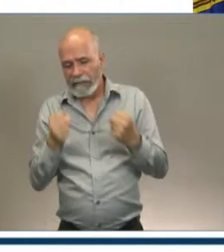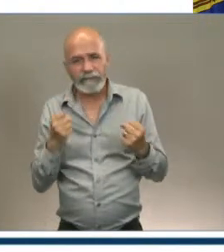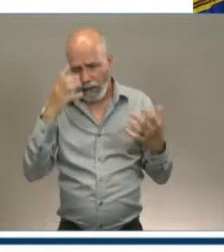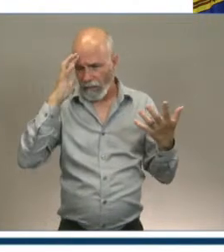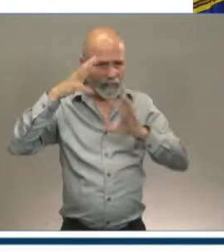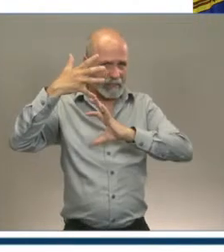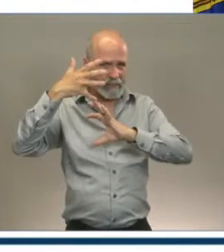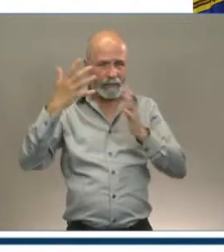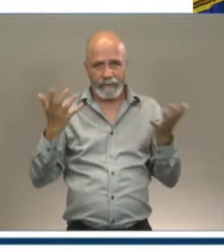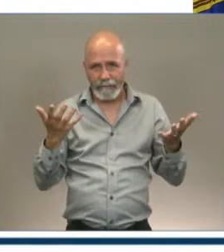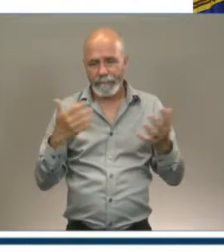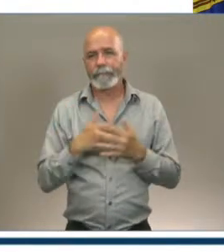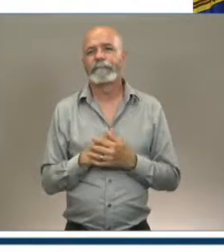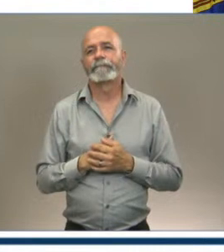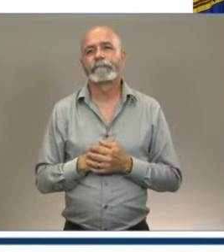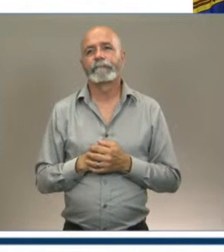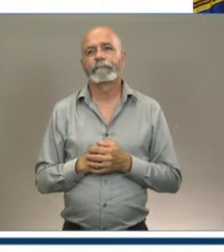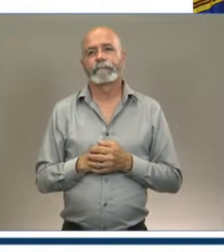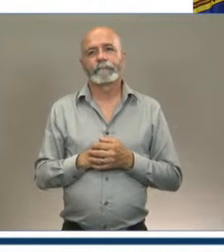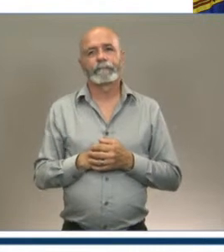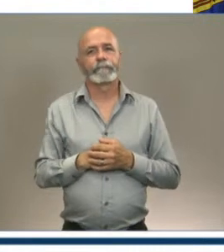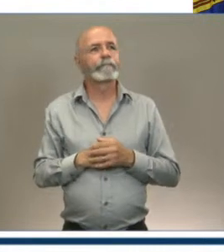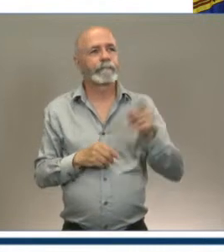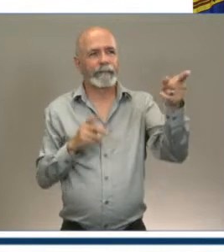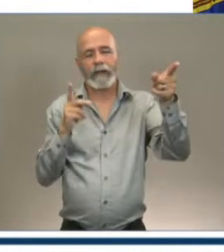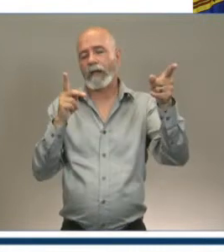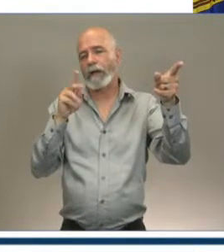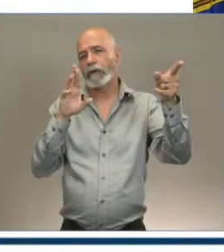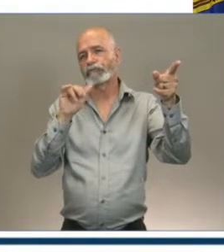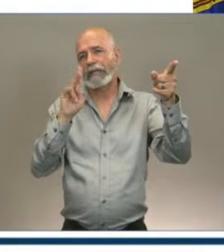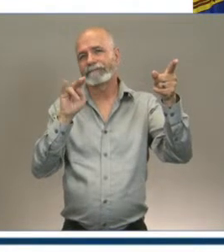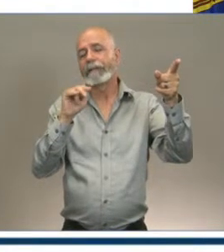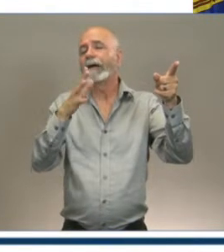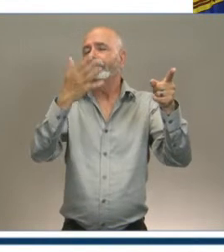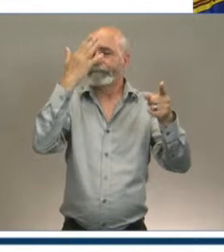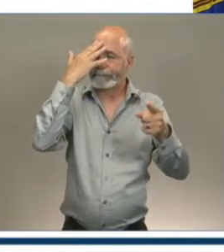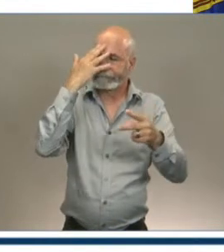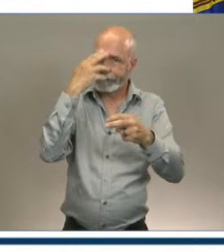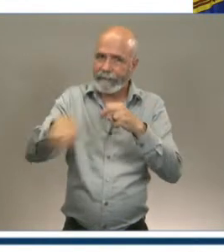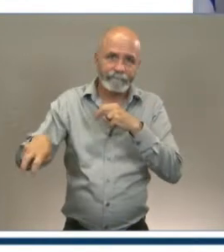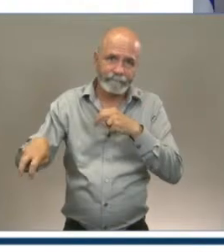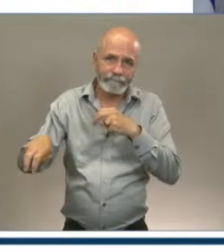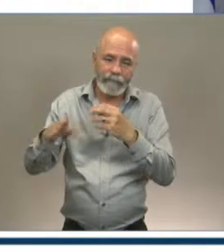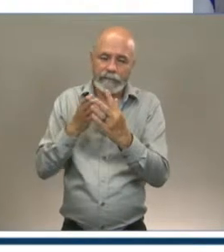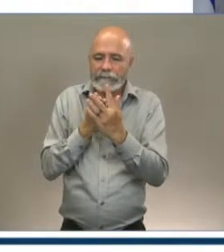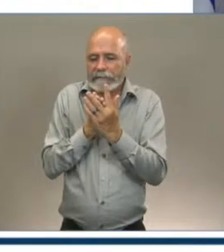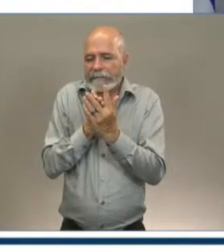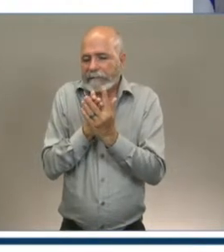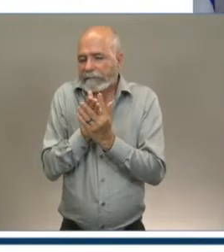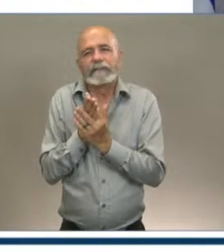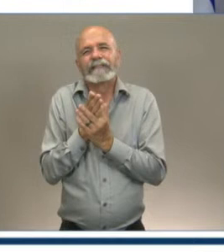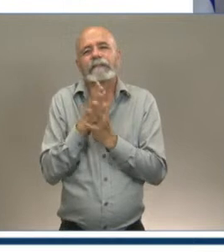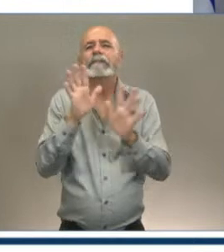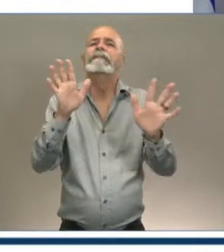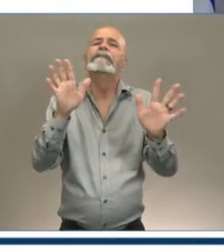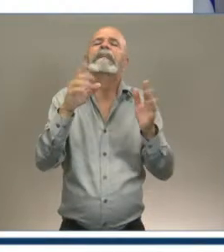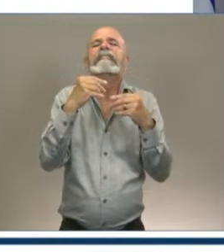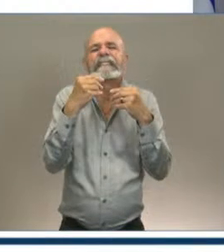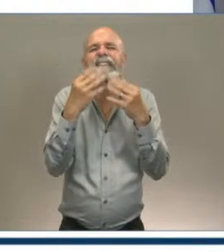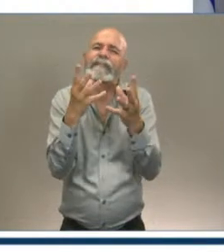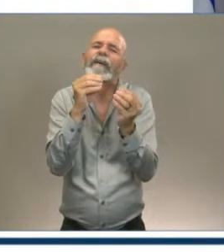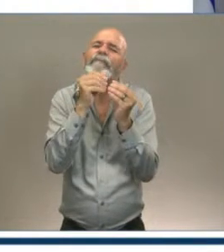So I know it's tough, and we're asking for everyone to buckle down for another 3 weeks. But this